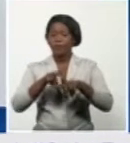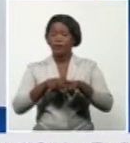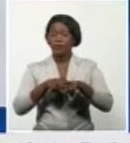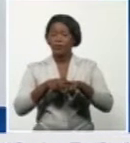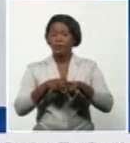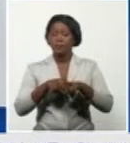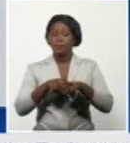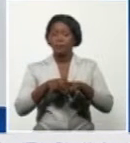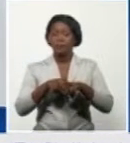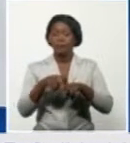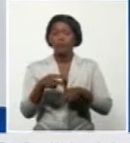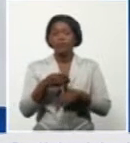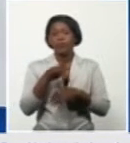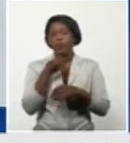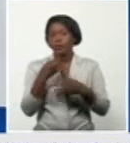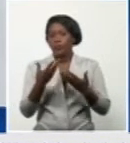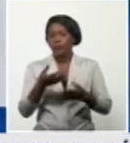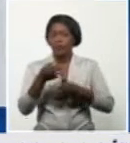province.